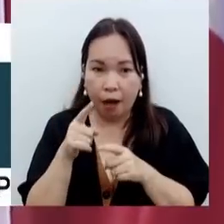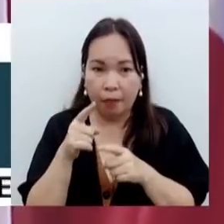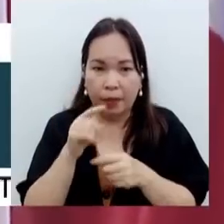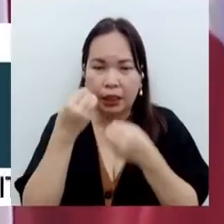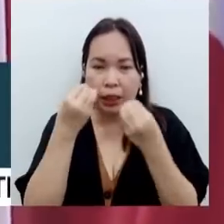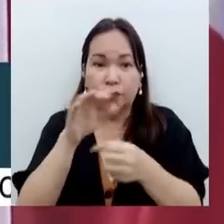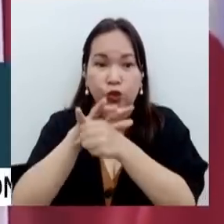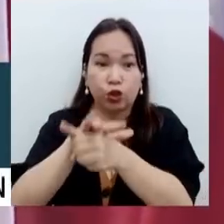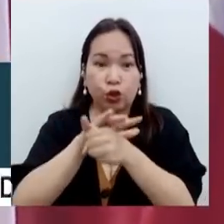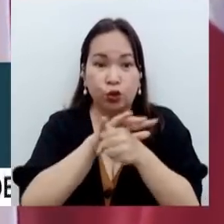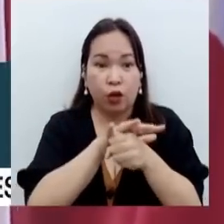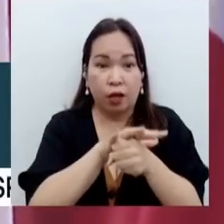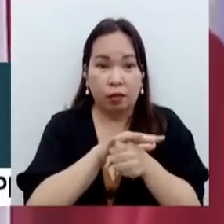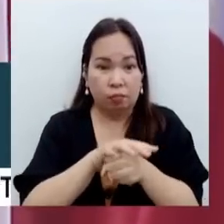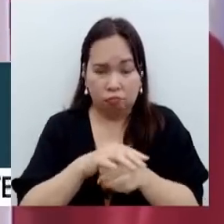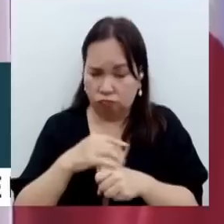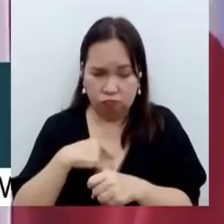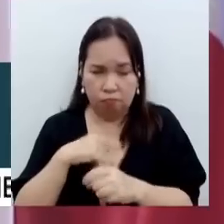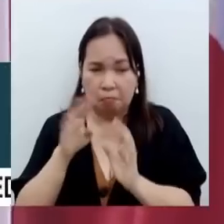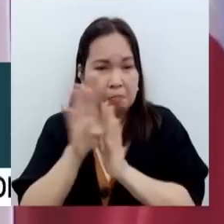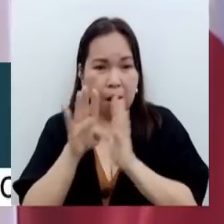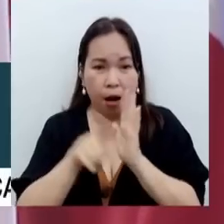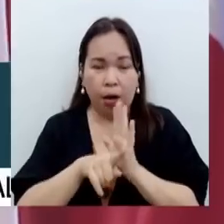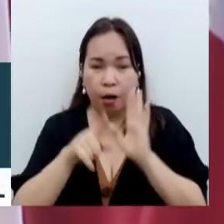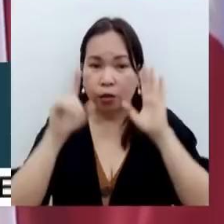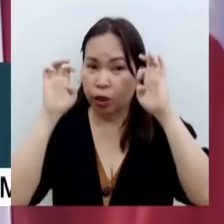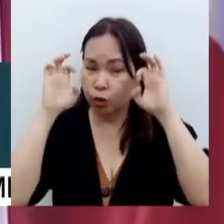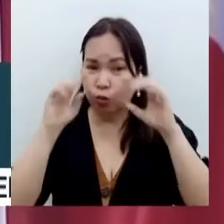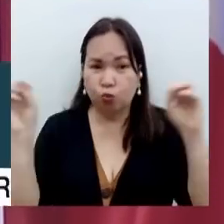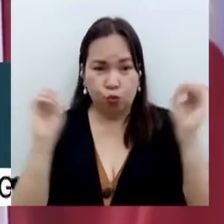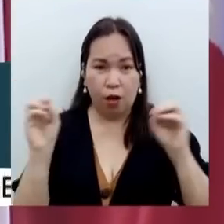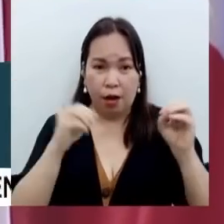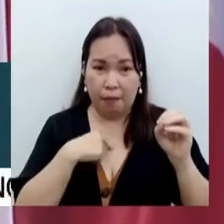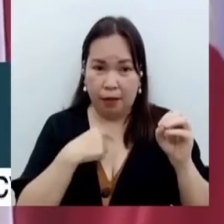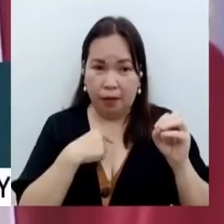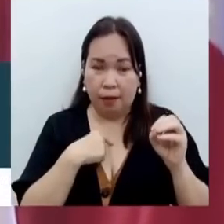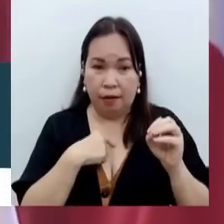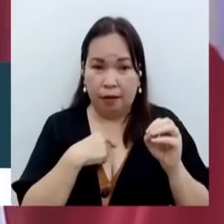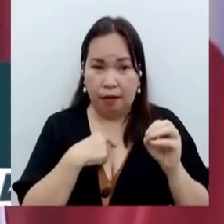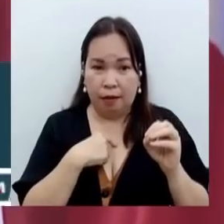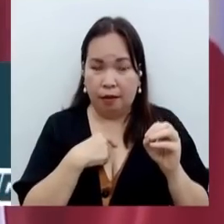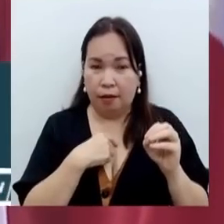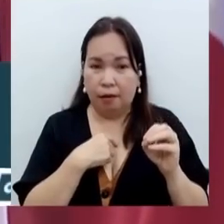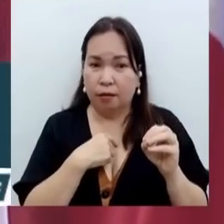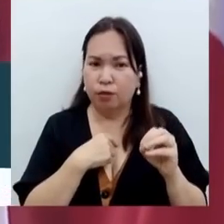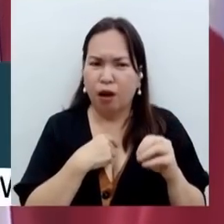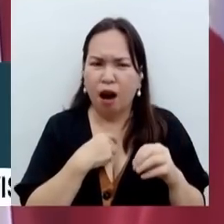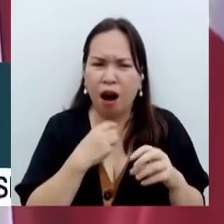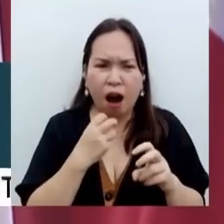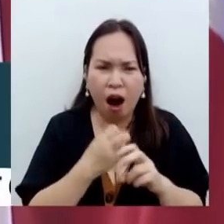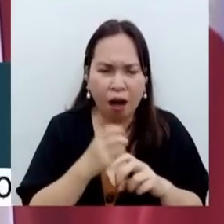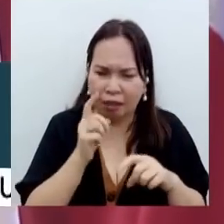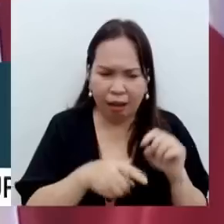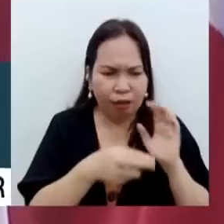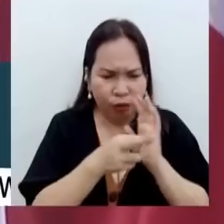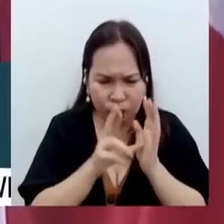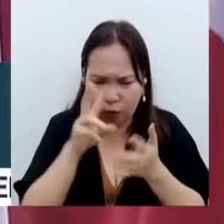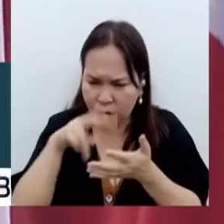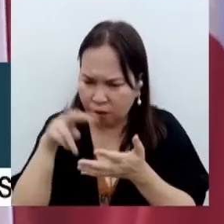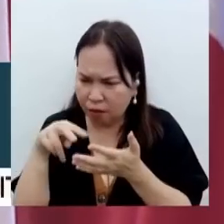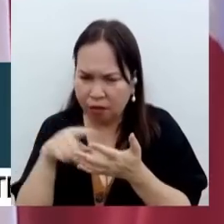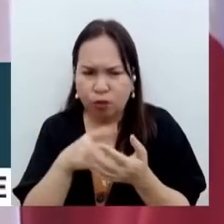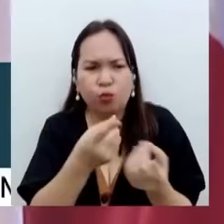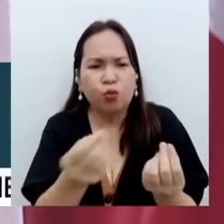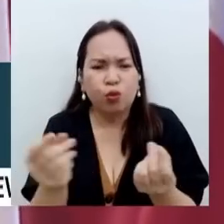I do not come from the education sector. I do not have an education background, so I cannot review what they are